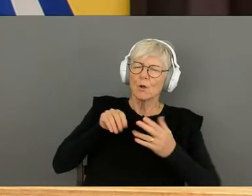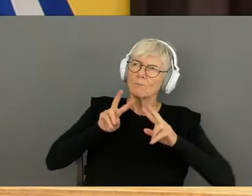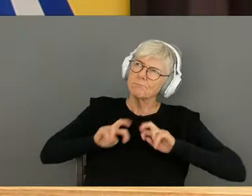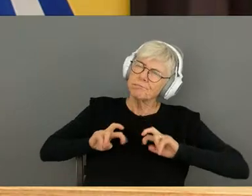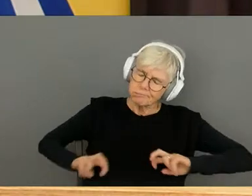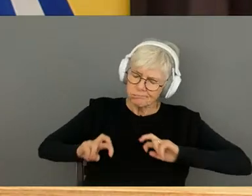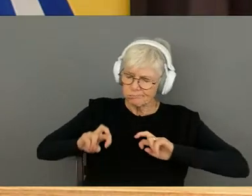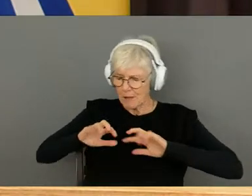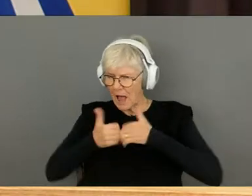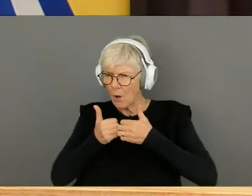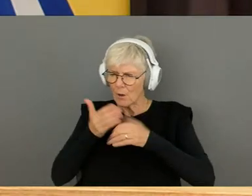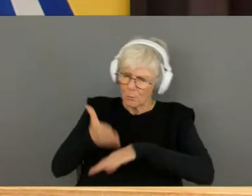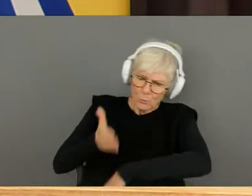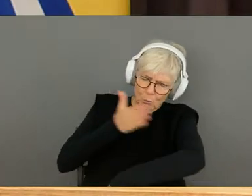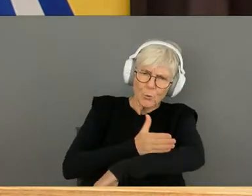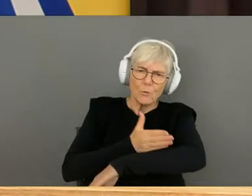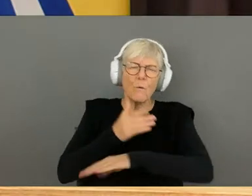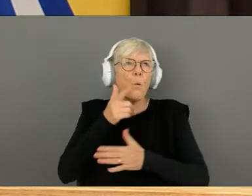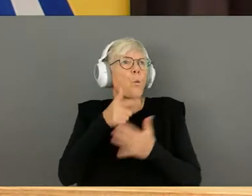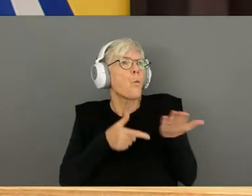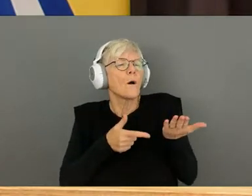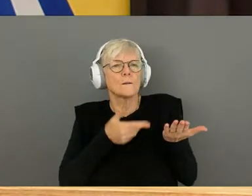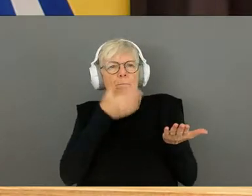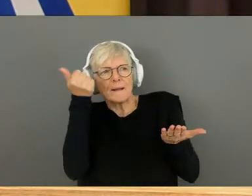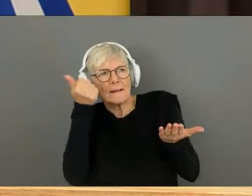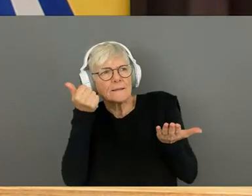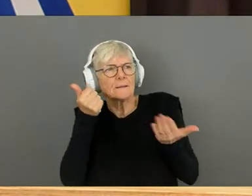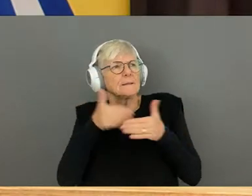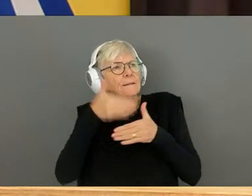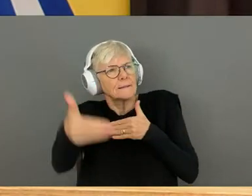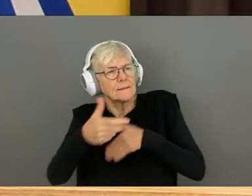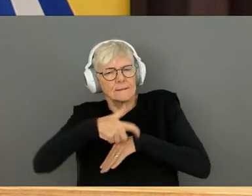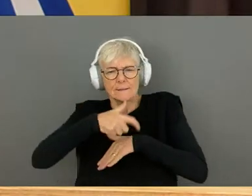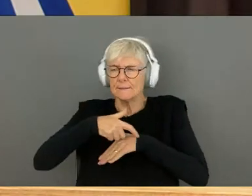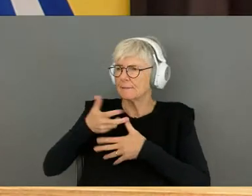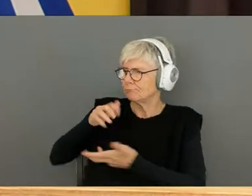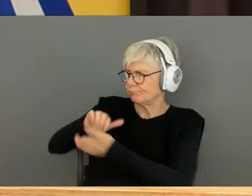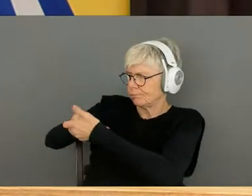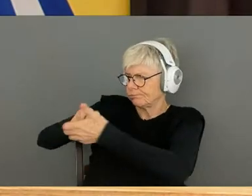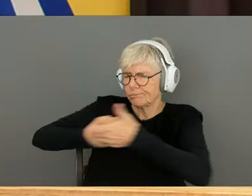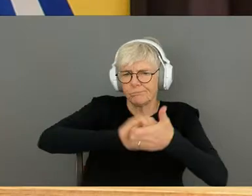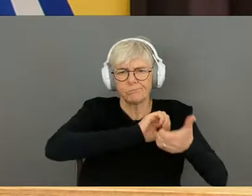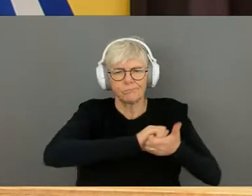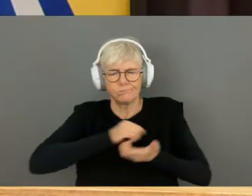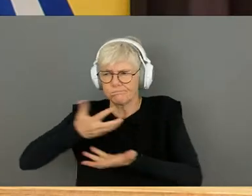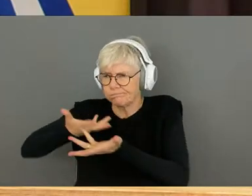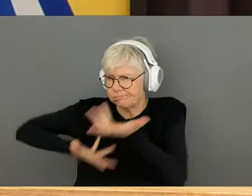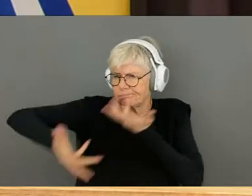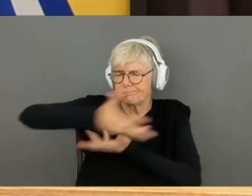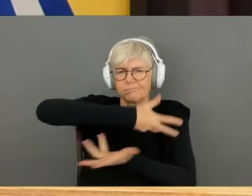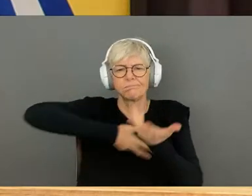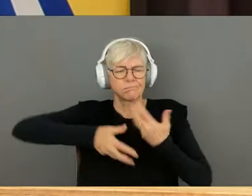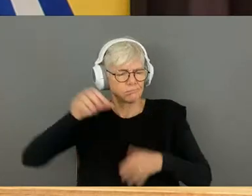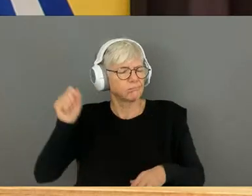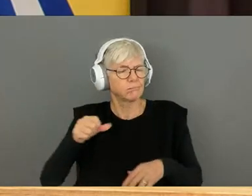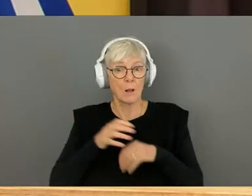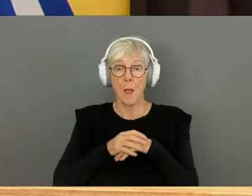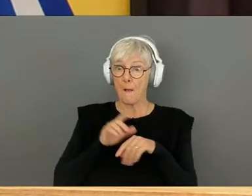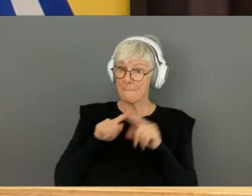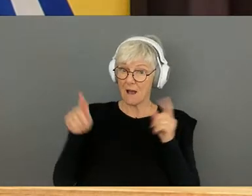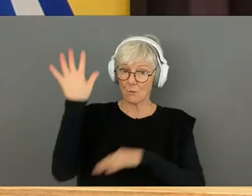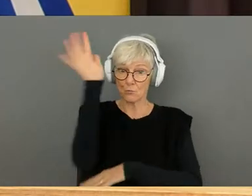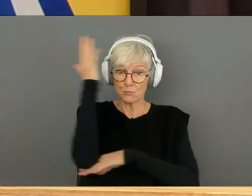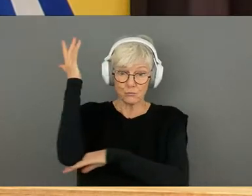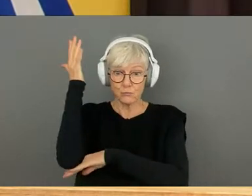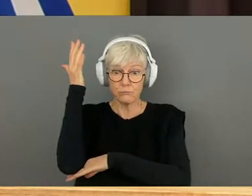there? Working with our partners, all of those things. As it relates to vegetation management, we do